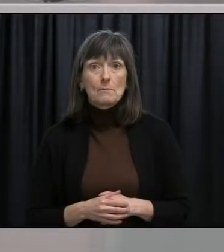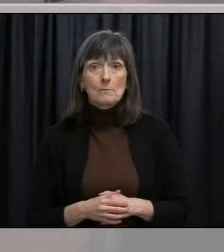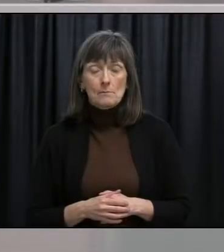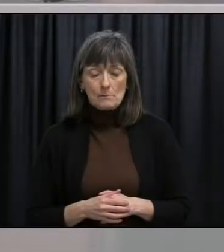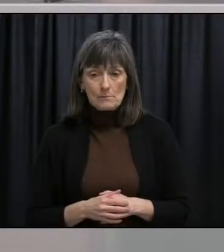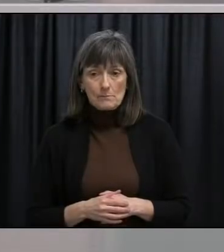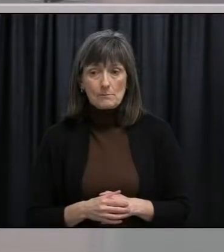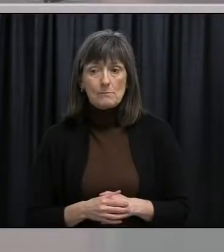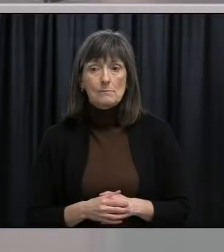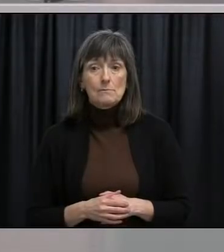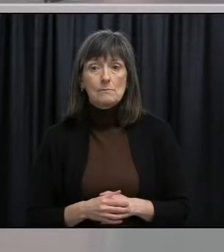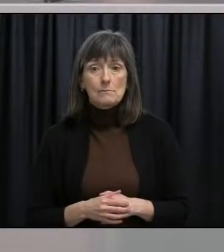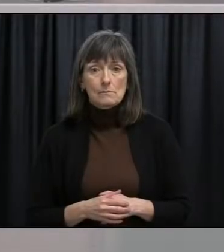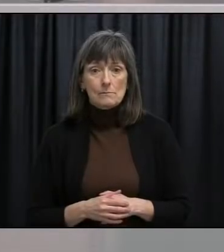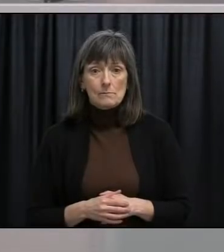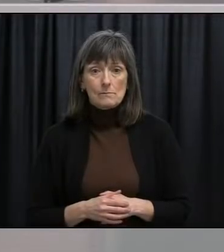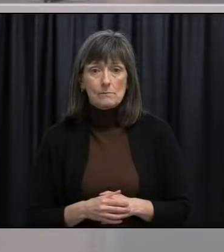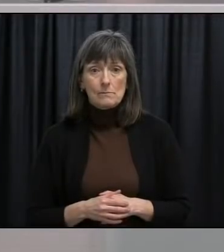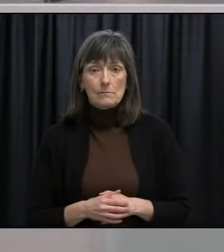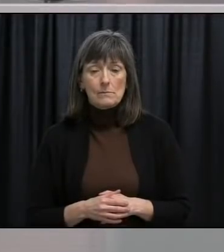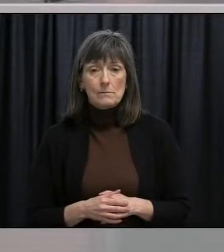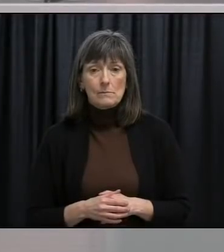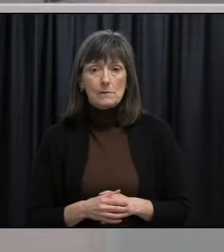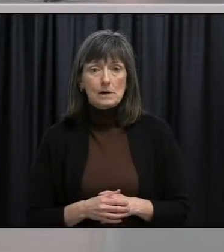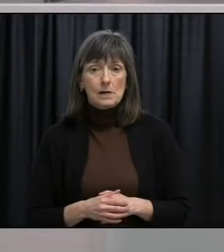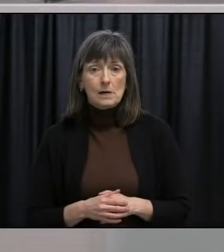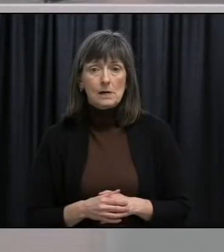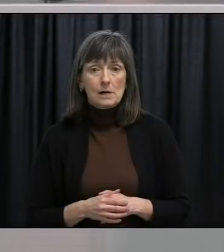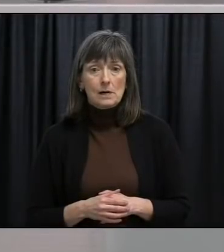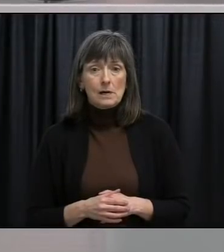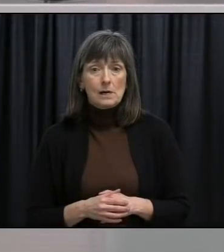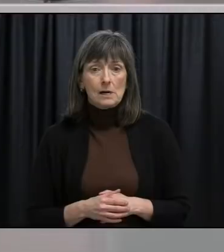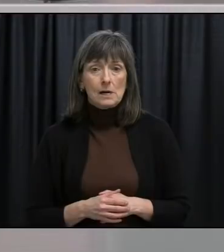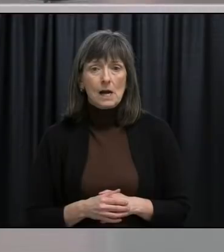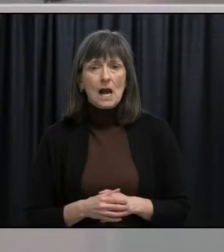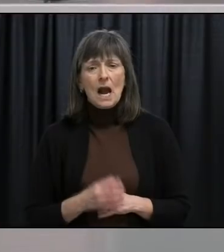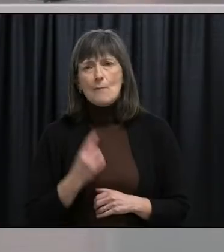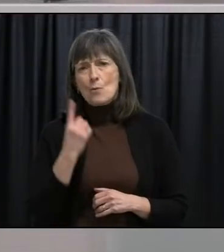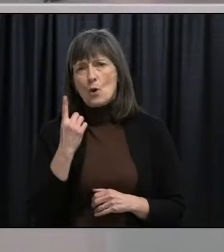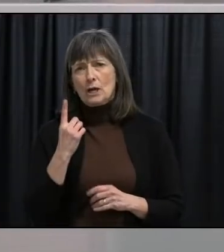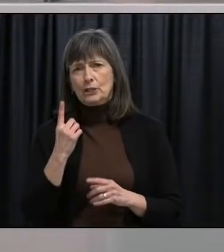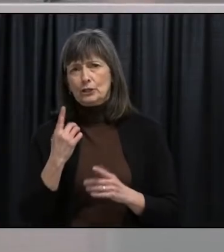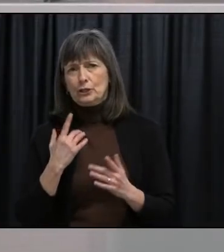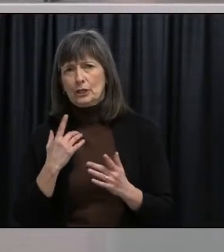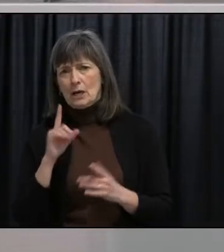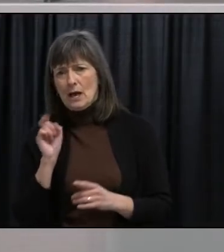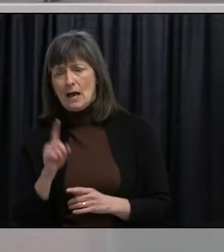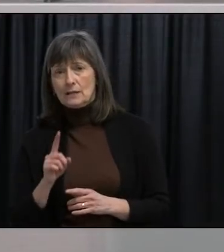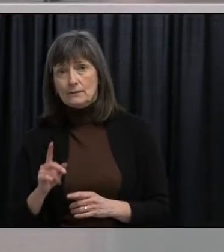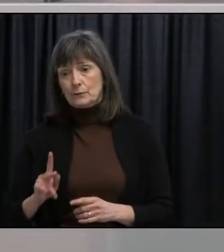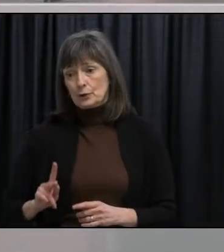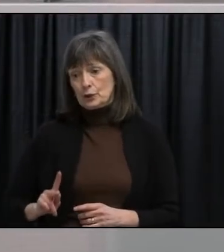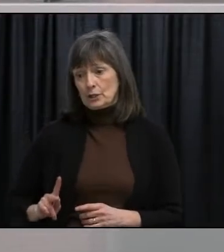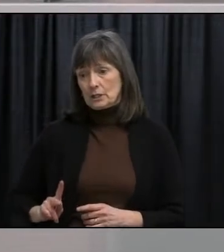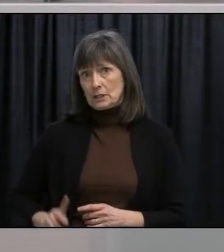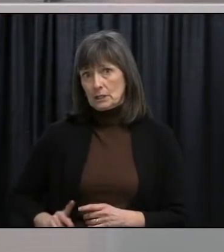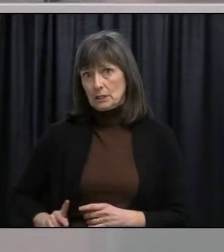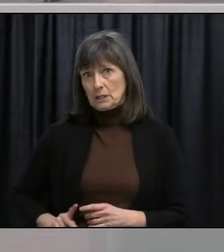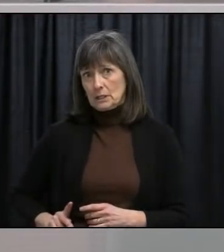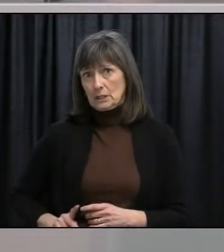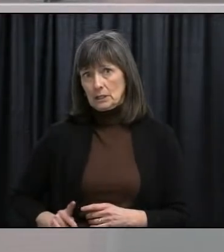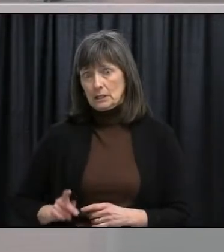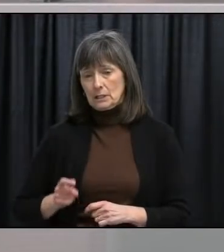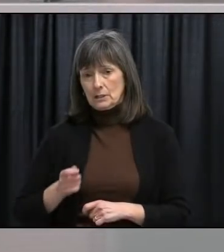Yeah, I'm not high up on the list like Rogerville is, but I do have a kidney transplant, so I'll get one soon enough. I'd like to ask